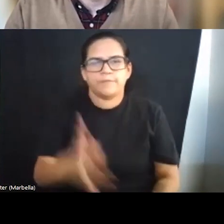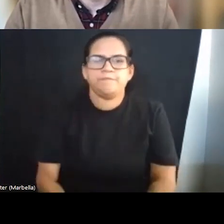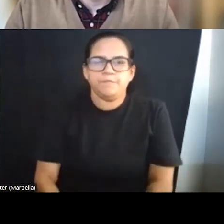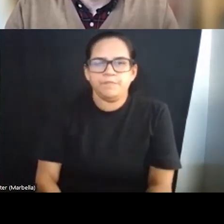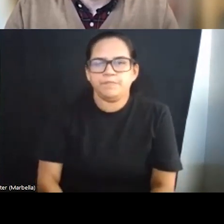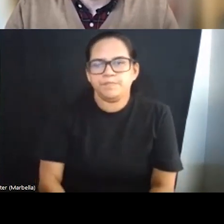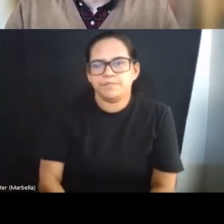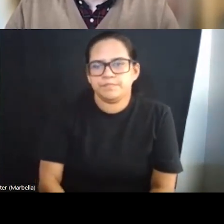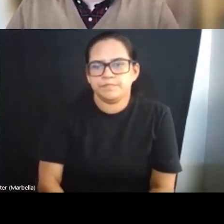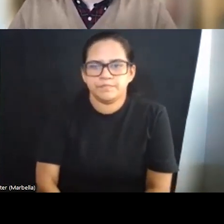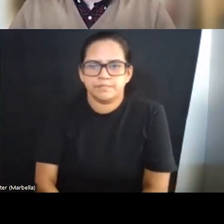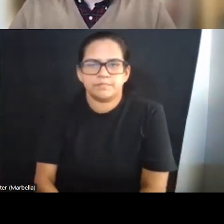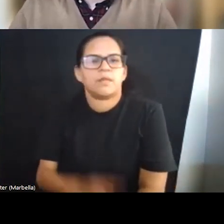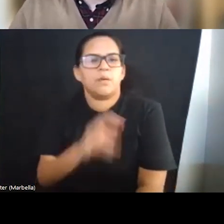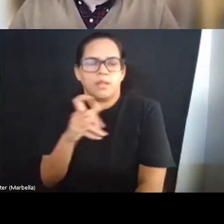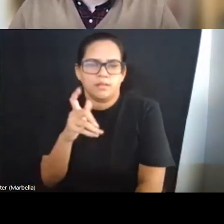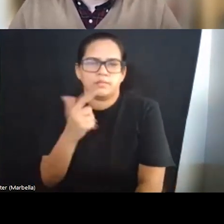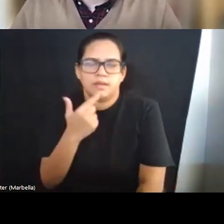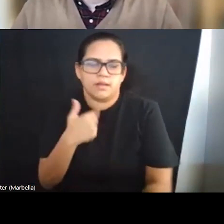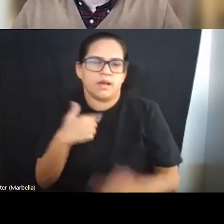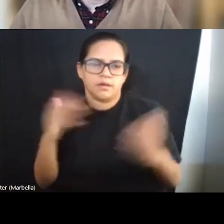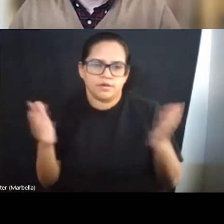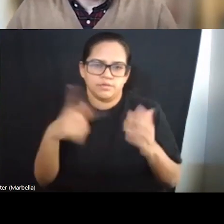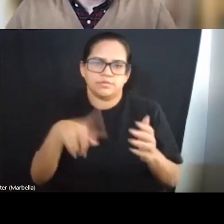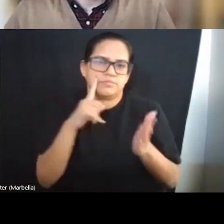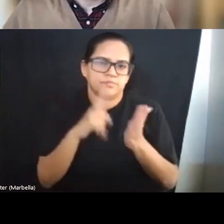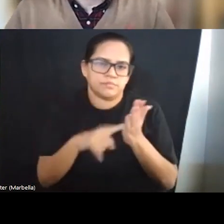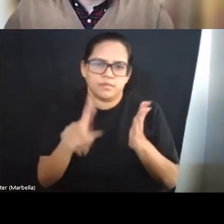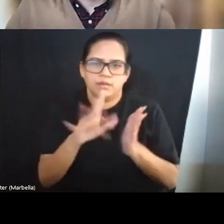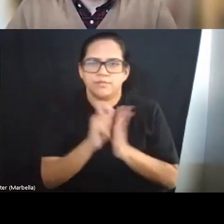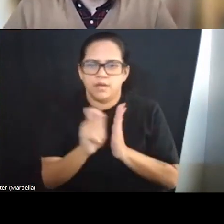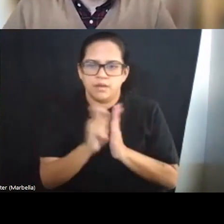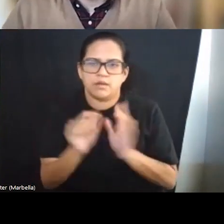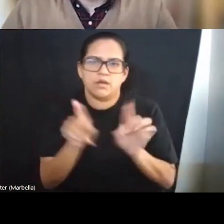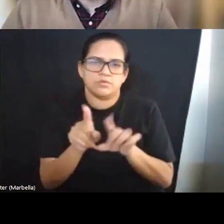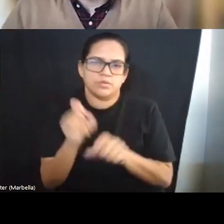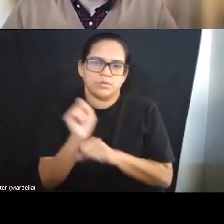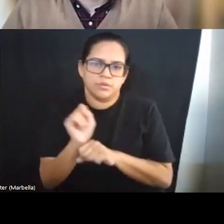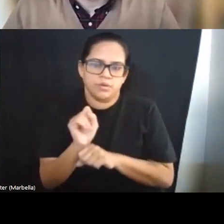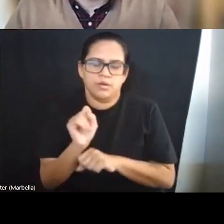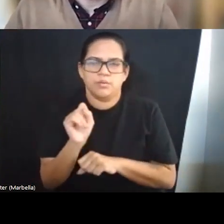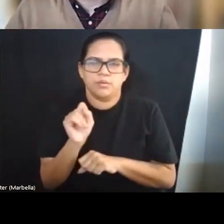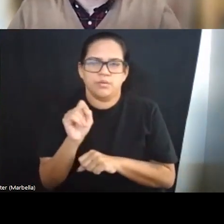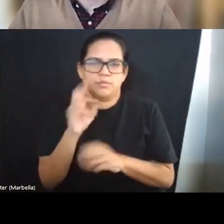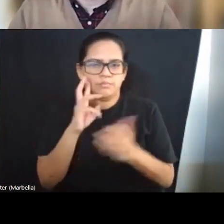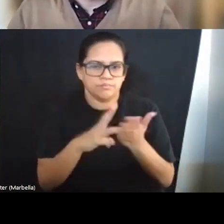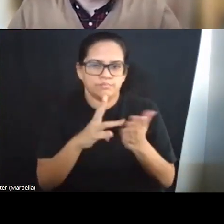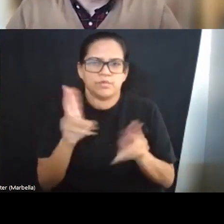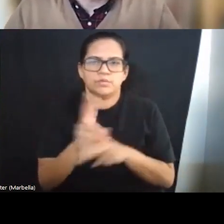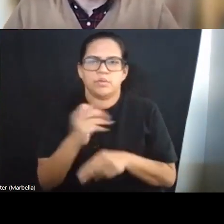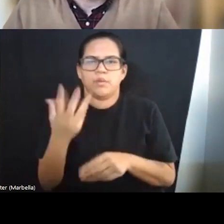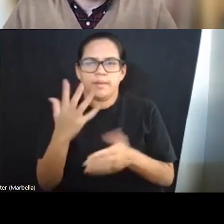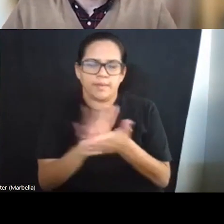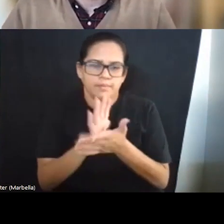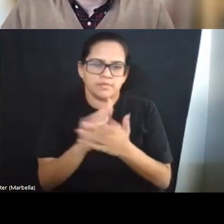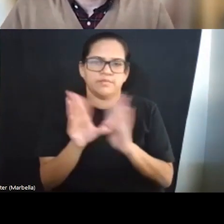Mm-hmm. Well said, and I encourage everyone to check out Raquel's writing and then also the work of Witness, producing white papers and videos